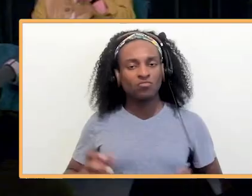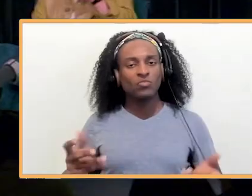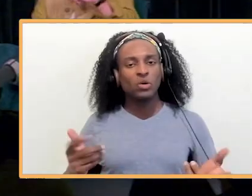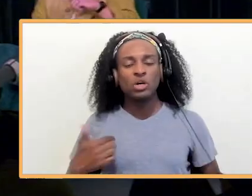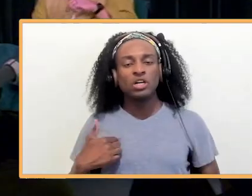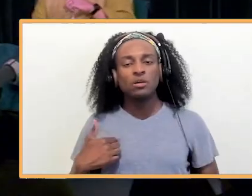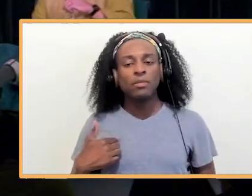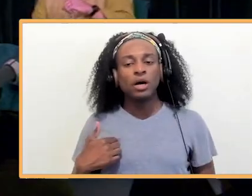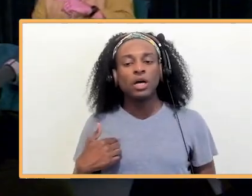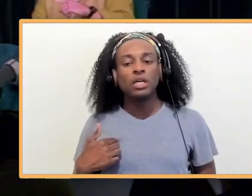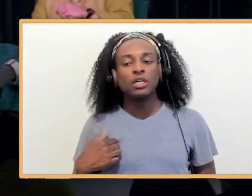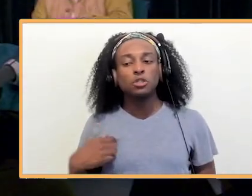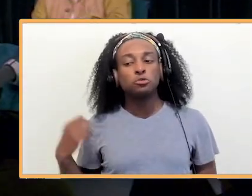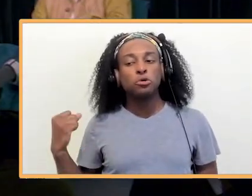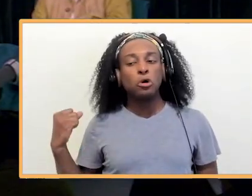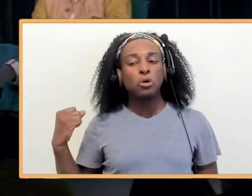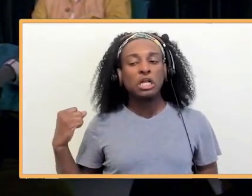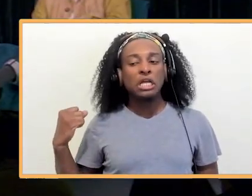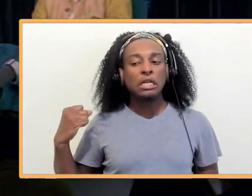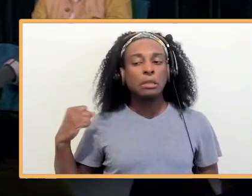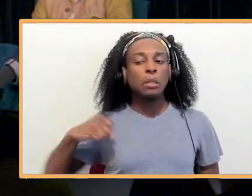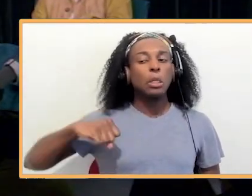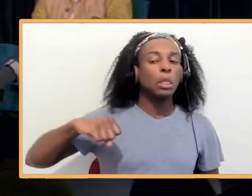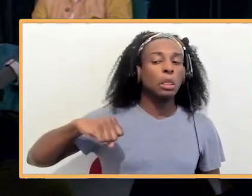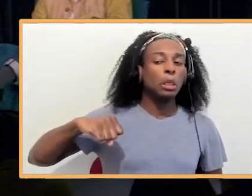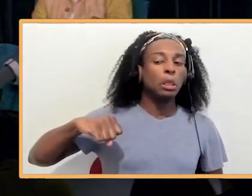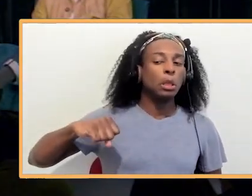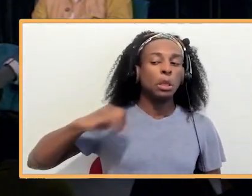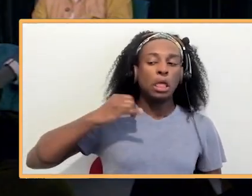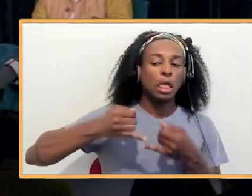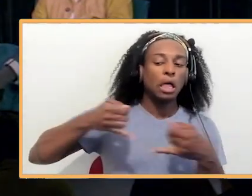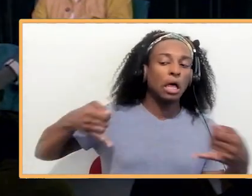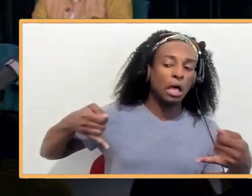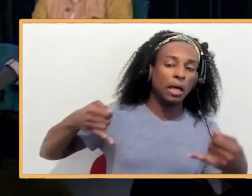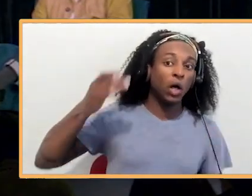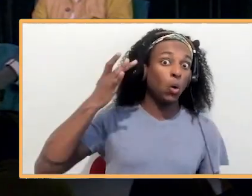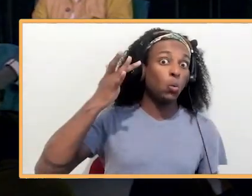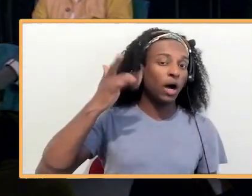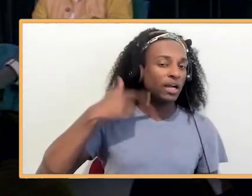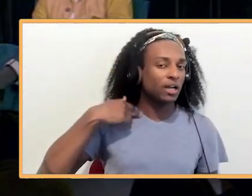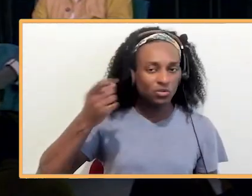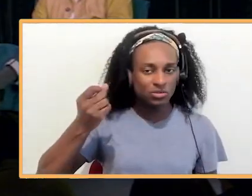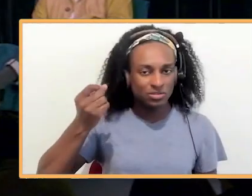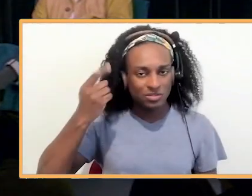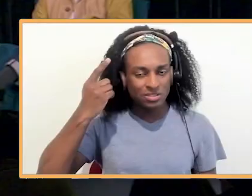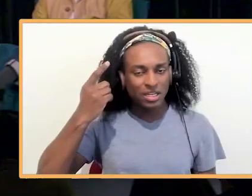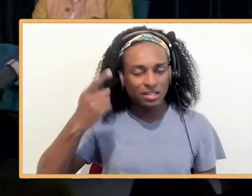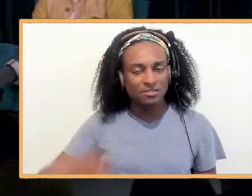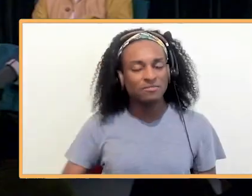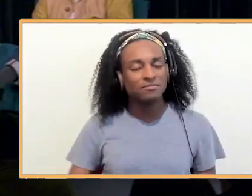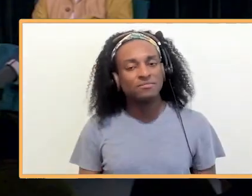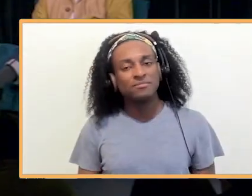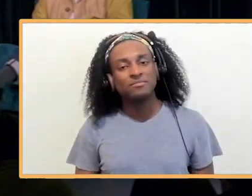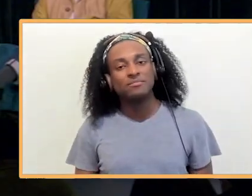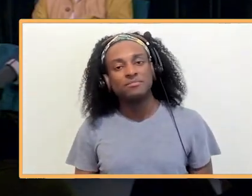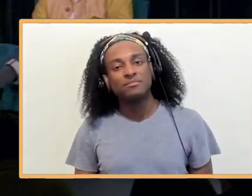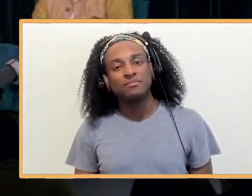because I don't understand? I think that there's a really